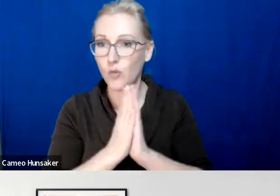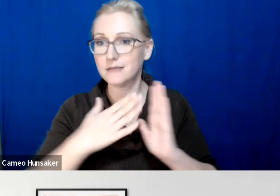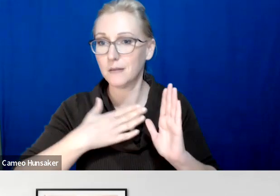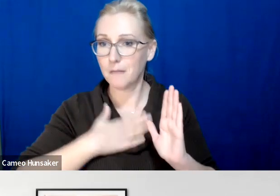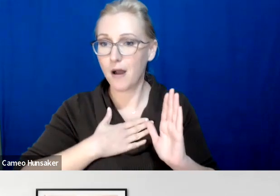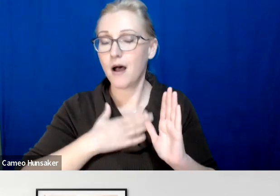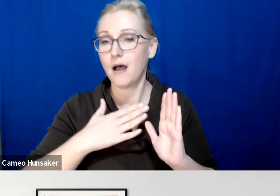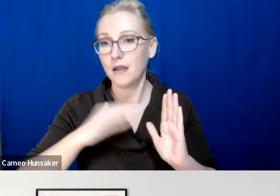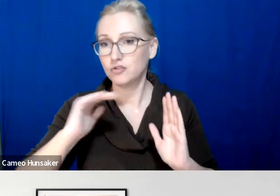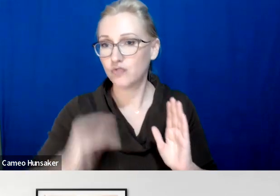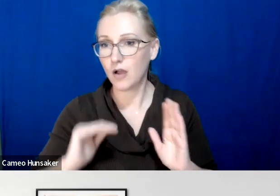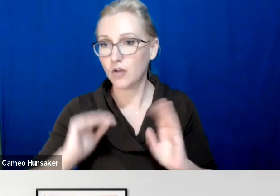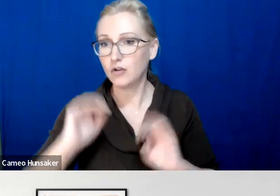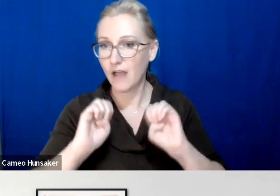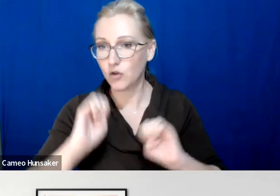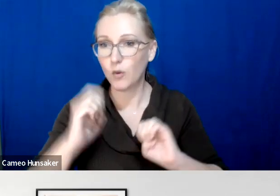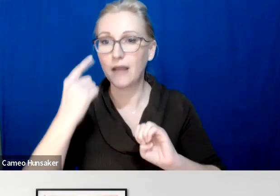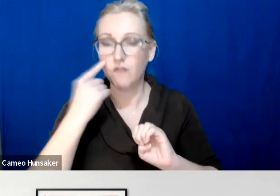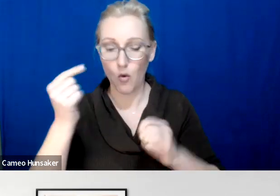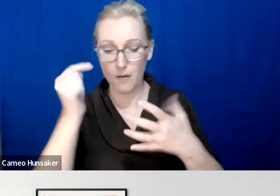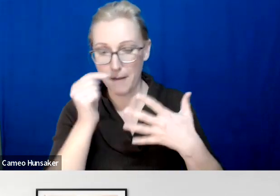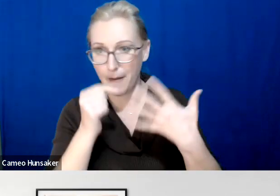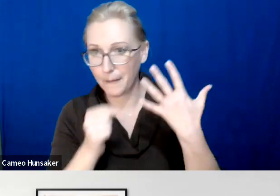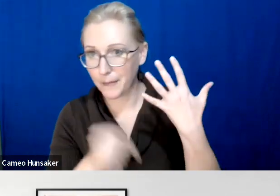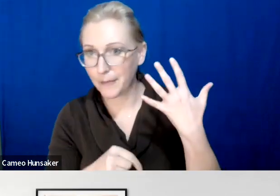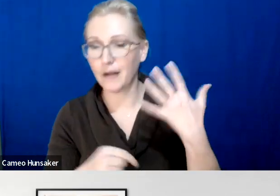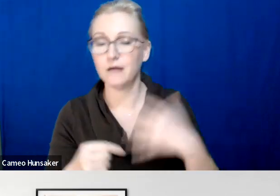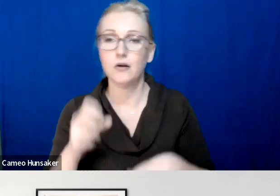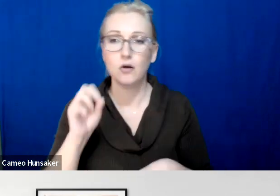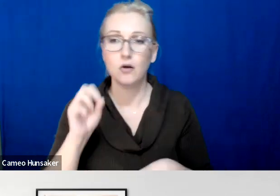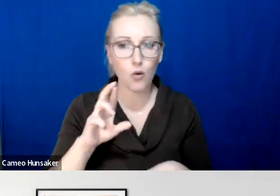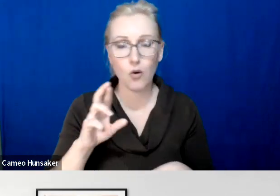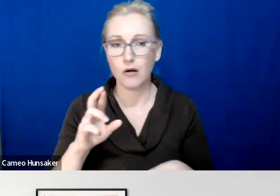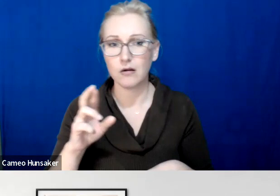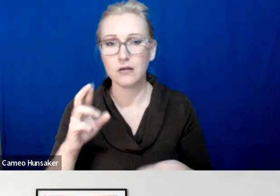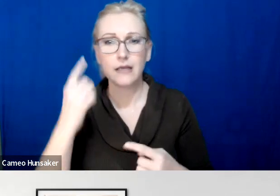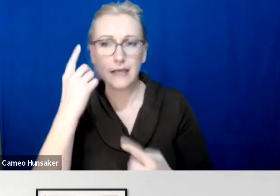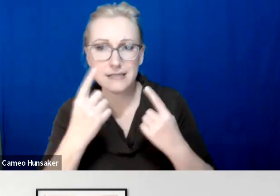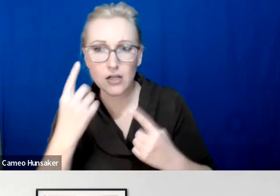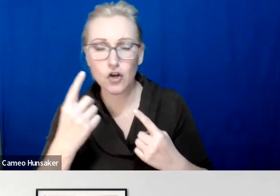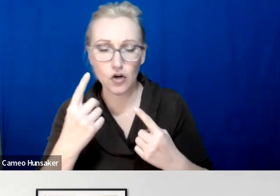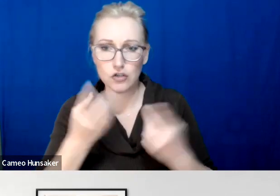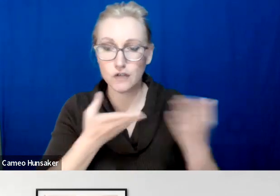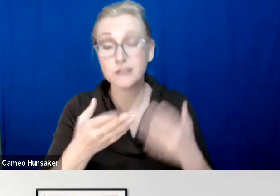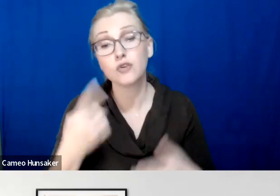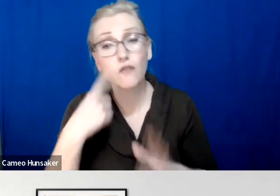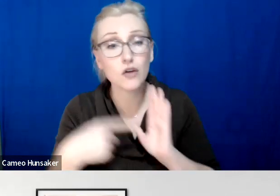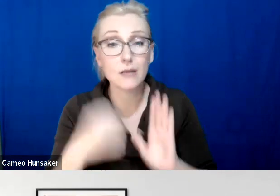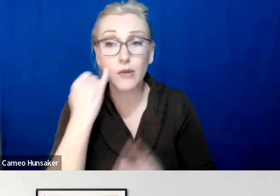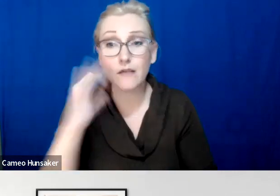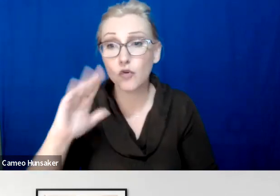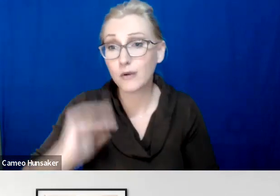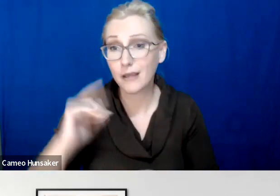the following areas or for consideration for the following service. So let's say your kid has been getting physical therapy and occupational